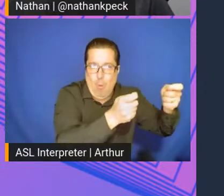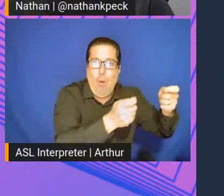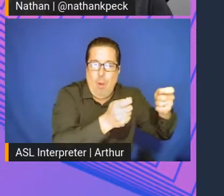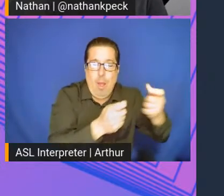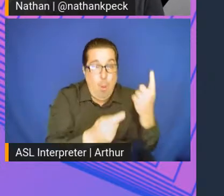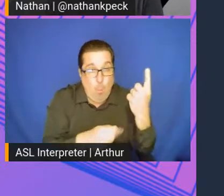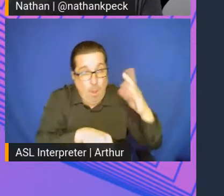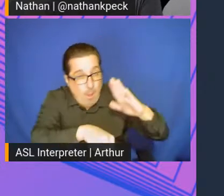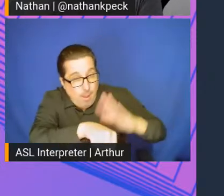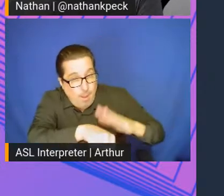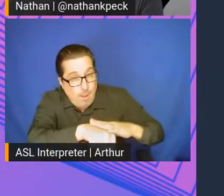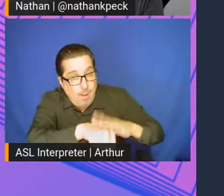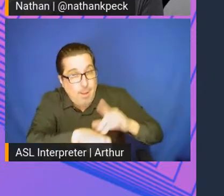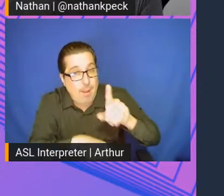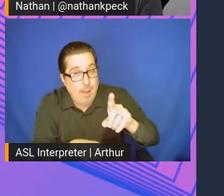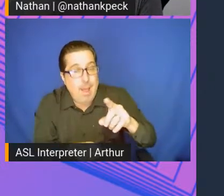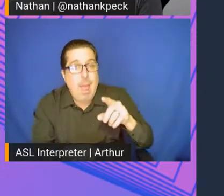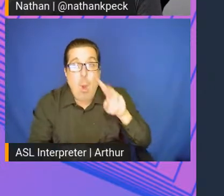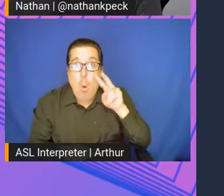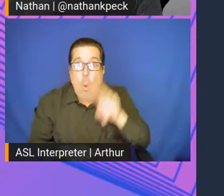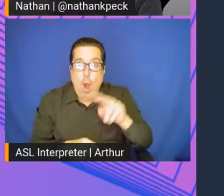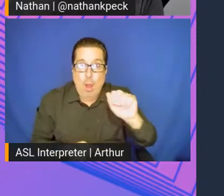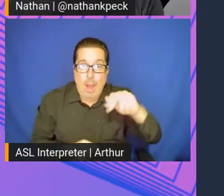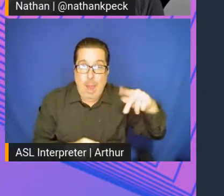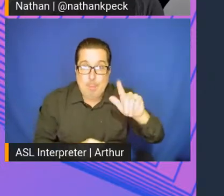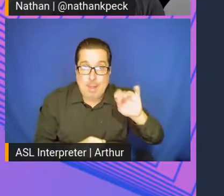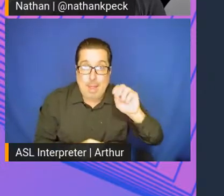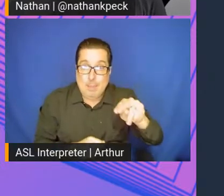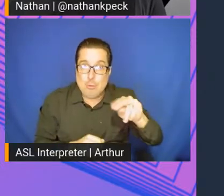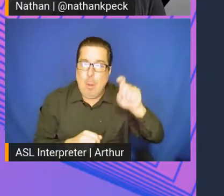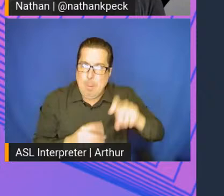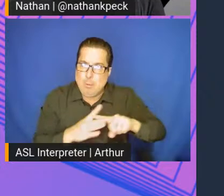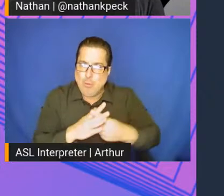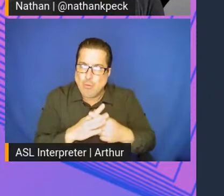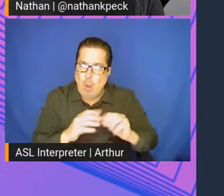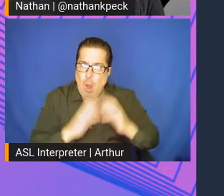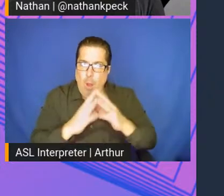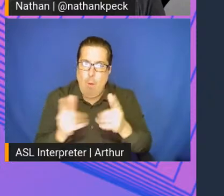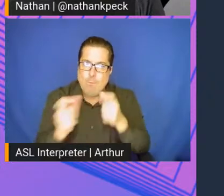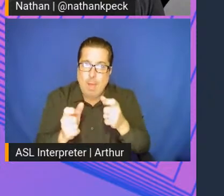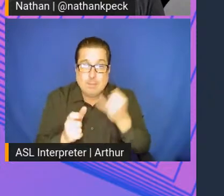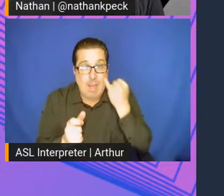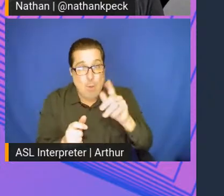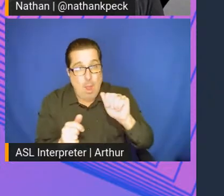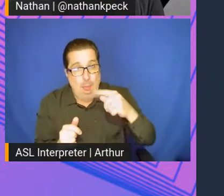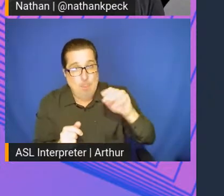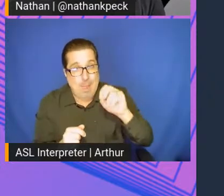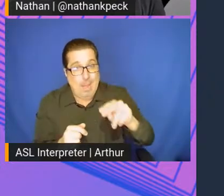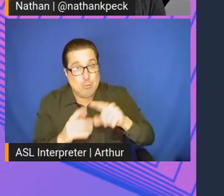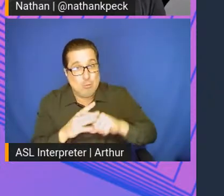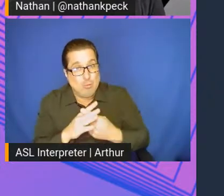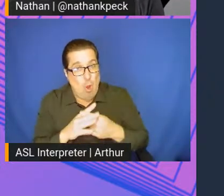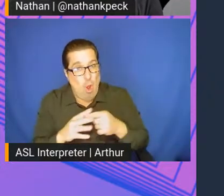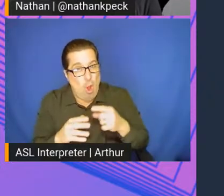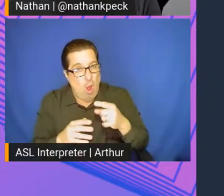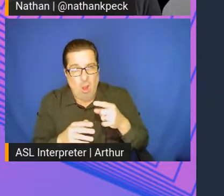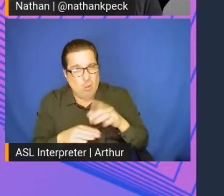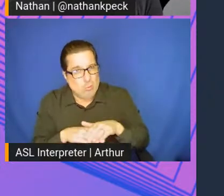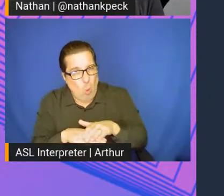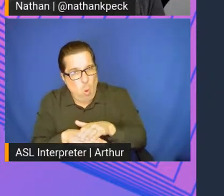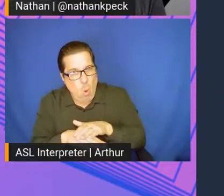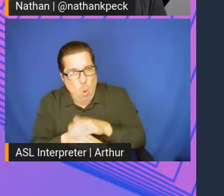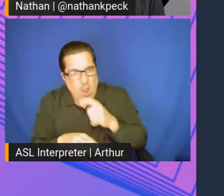which is you want to make sure your application starts up quickly. If your application takes a long time to start up, then App Runner may not be able to launch